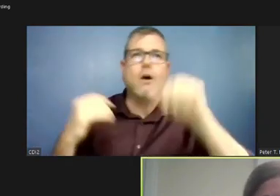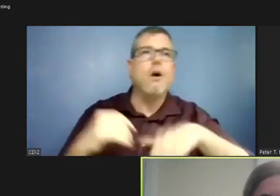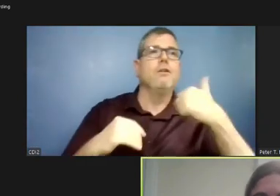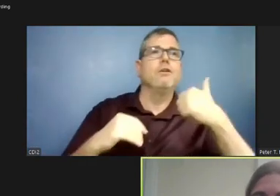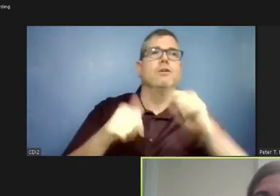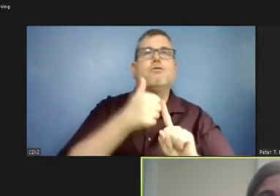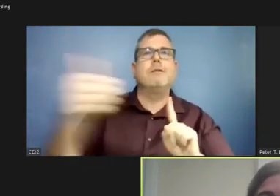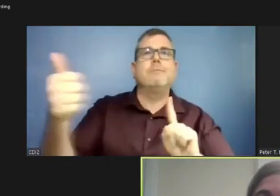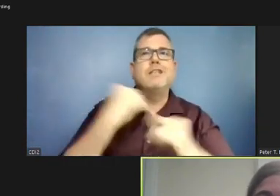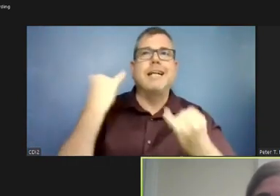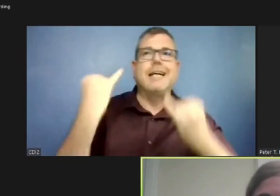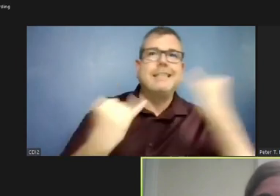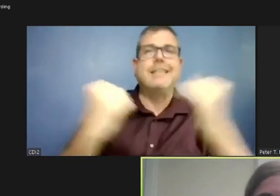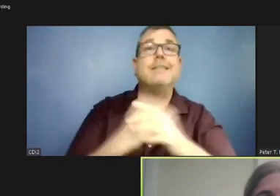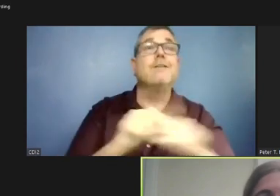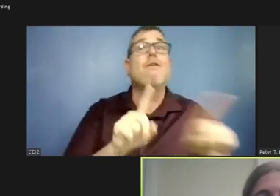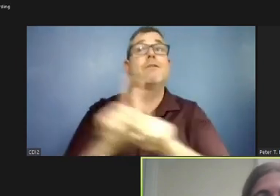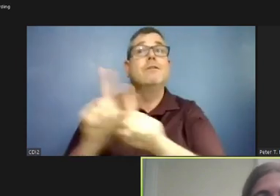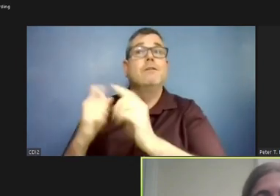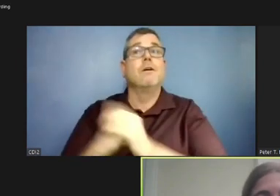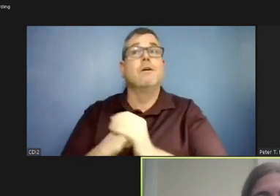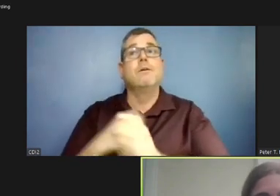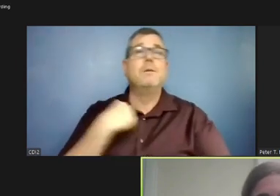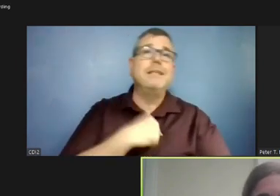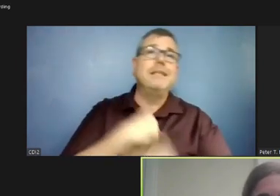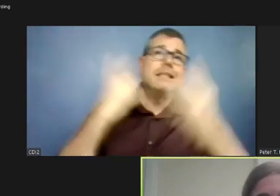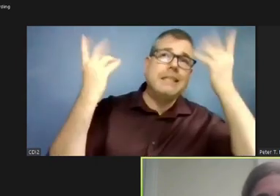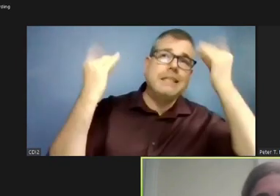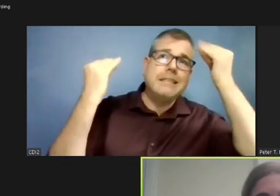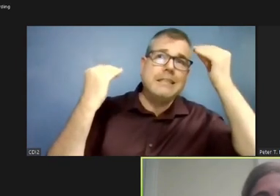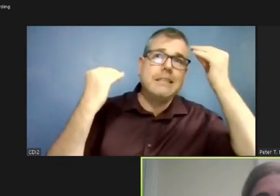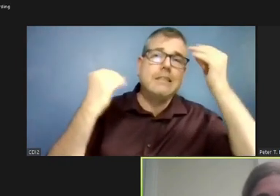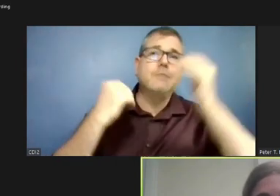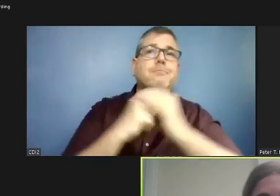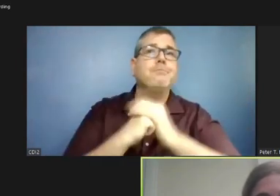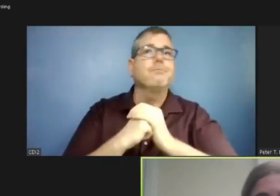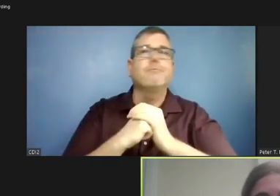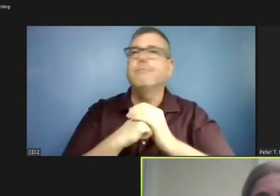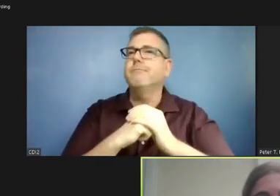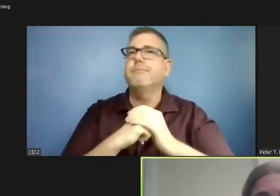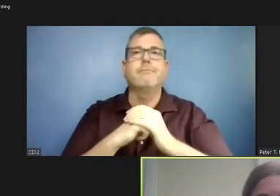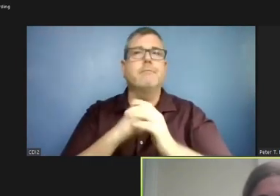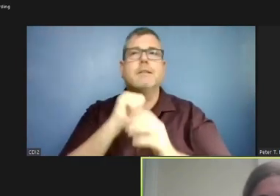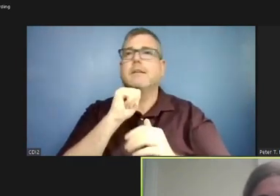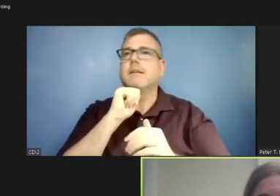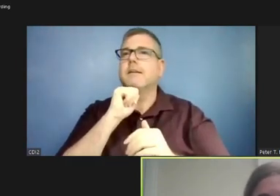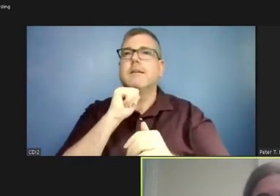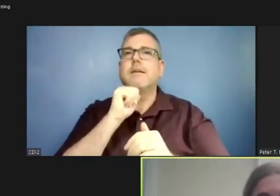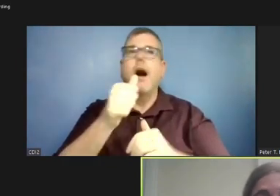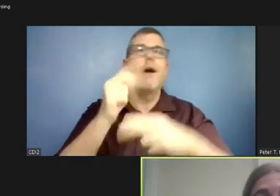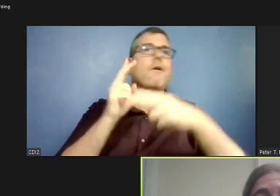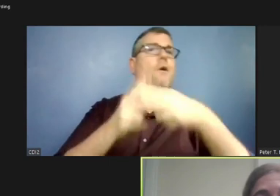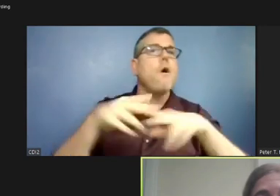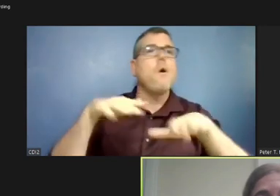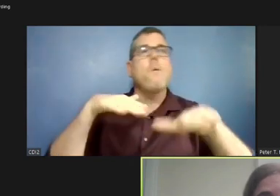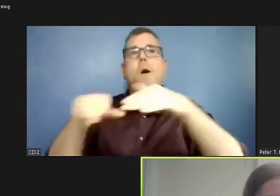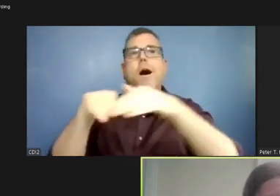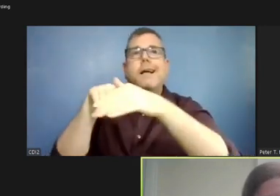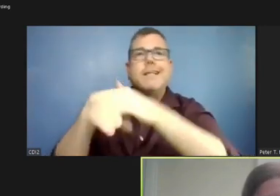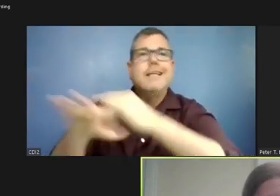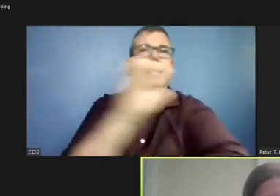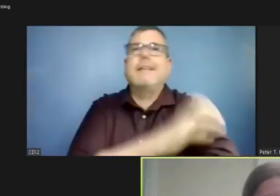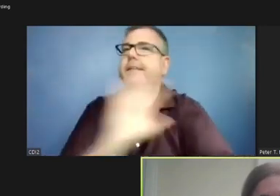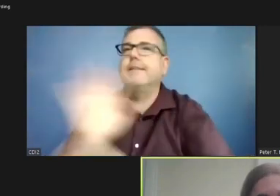guests. So this is not a walk-in clinic, but we're piloting that with some subgroups, specifically with additional who don't